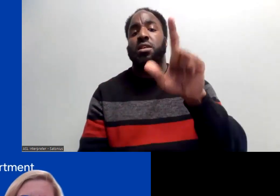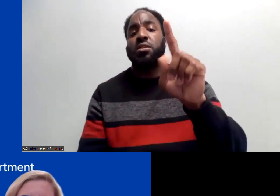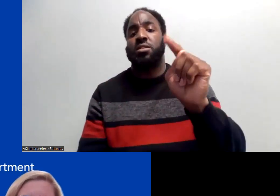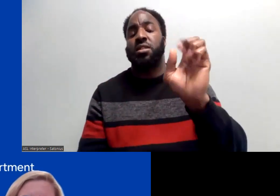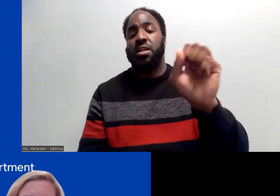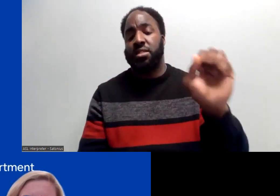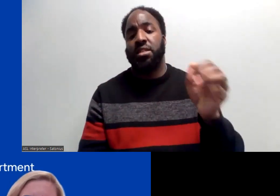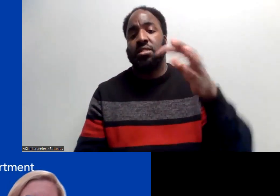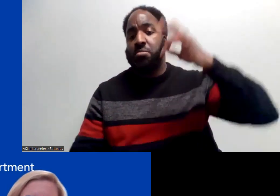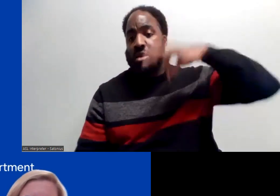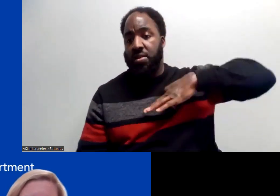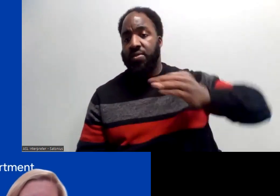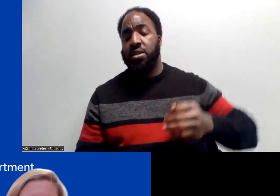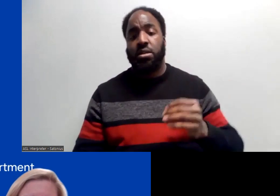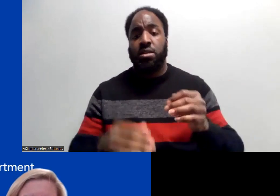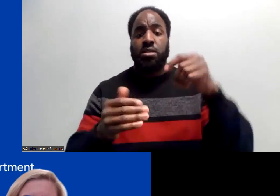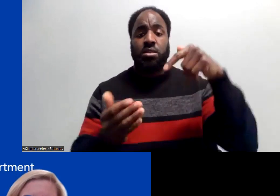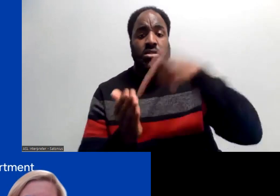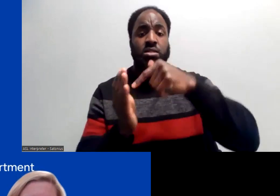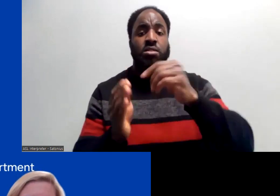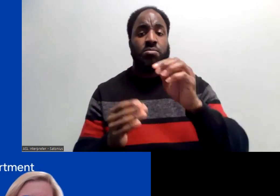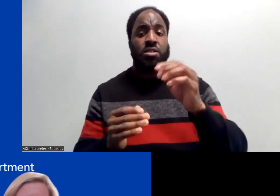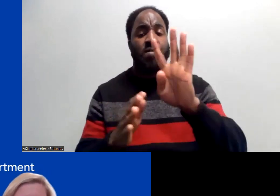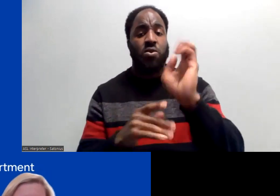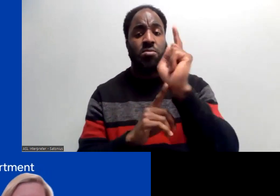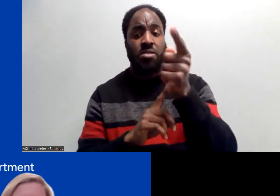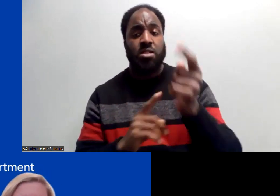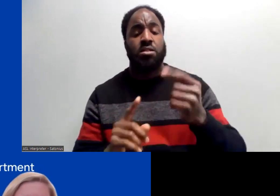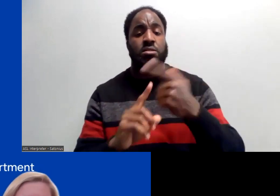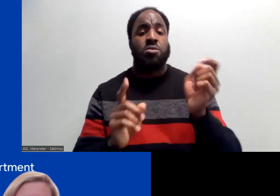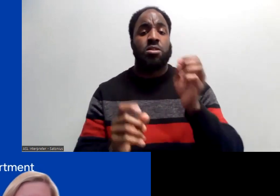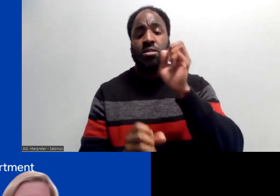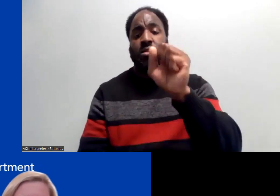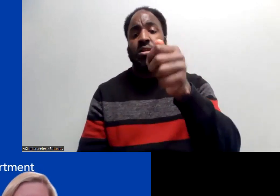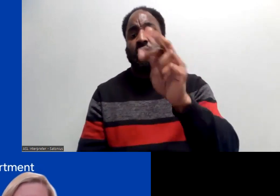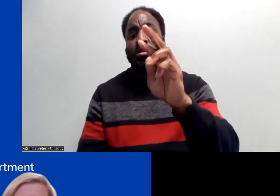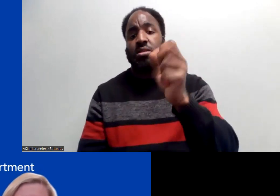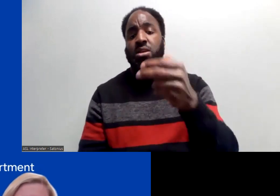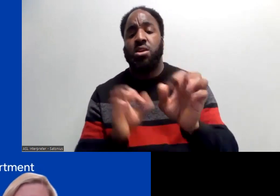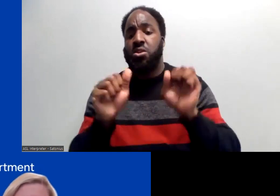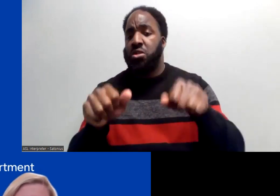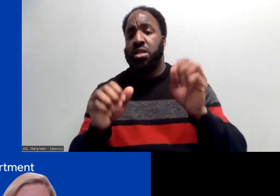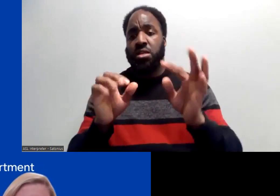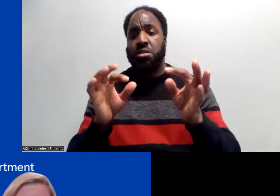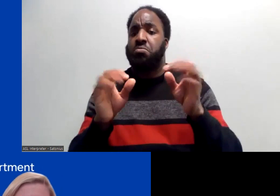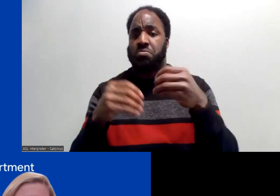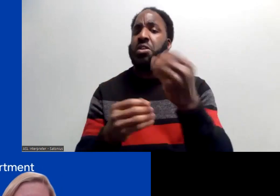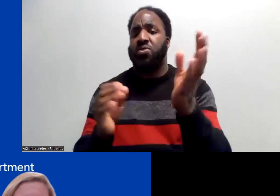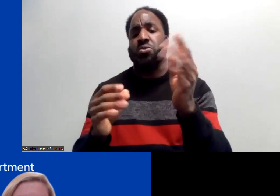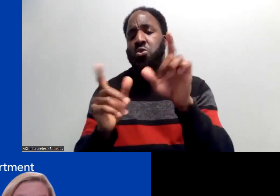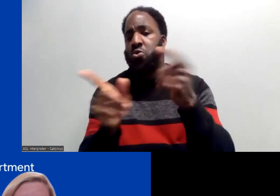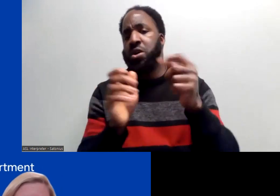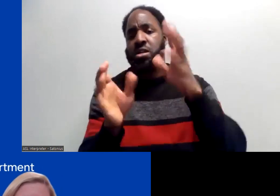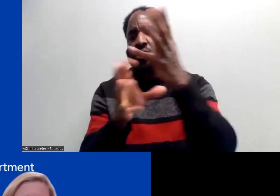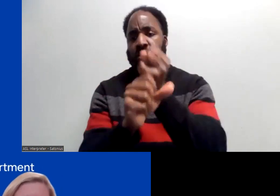benefit? So this could be 40 minutes, but Sarah, if you could just give a quick synopsis of where